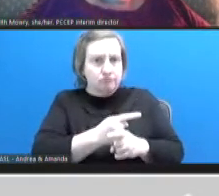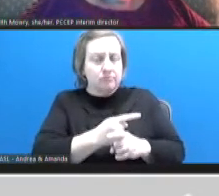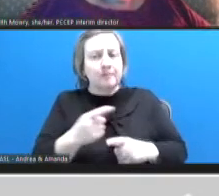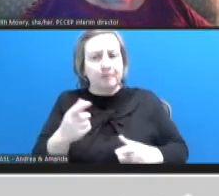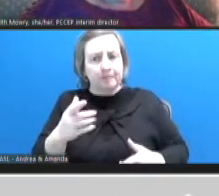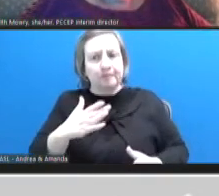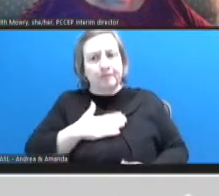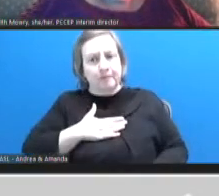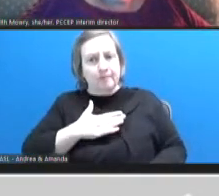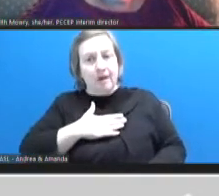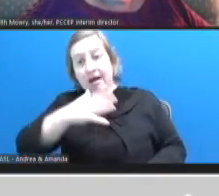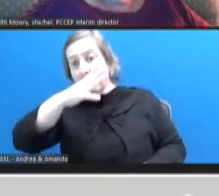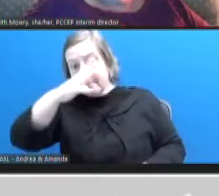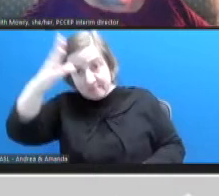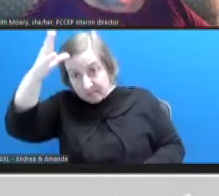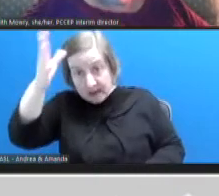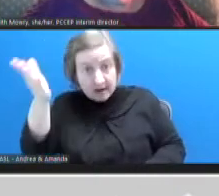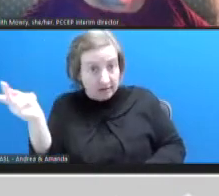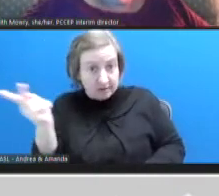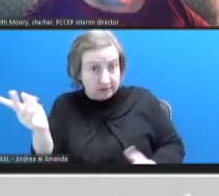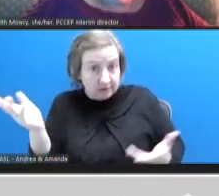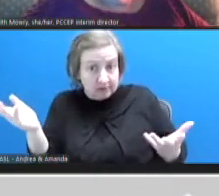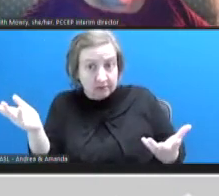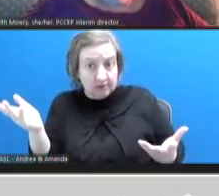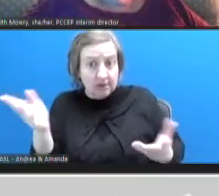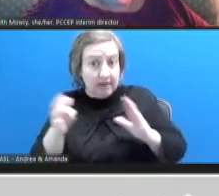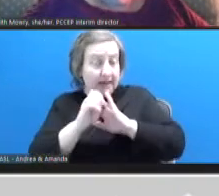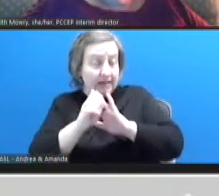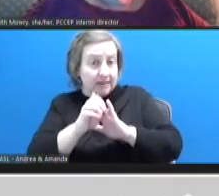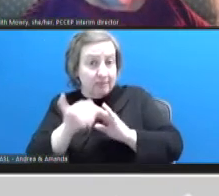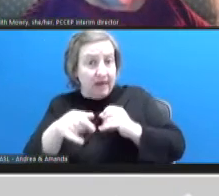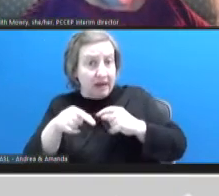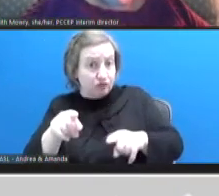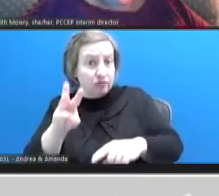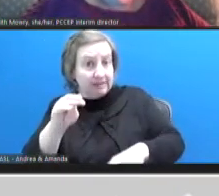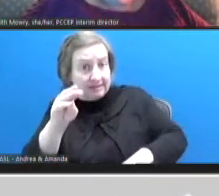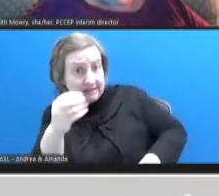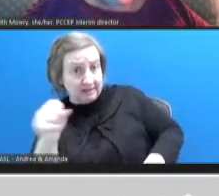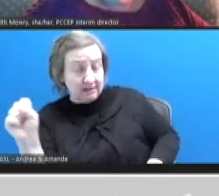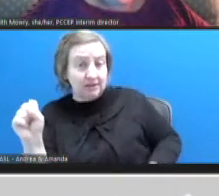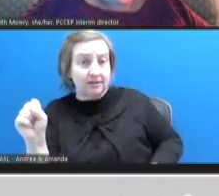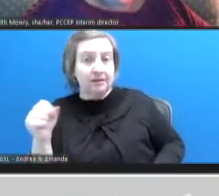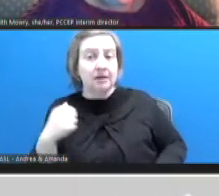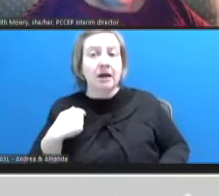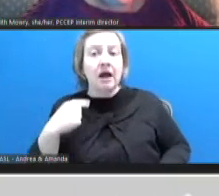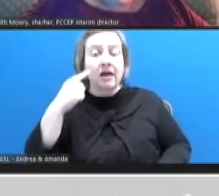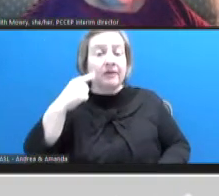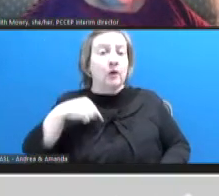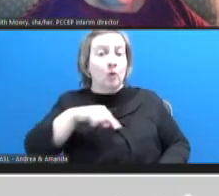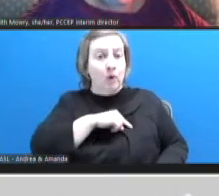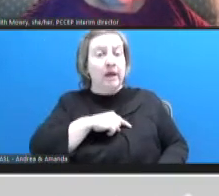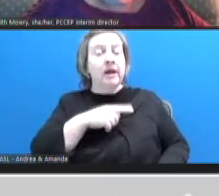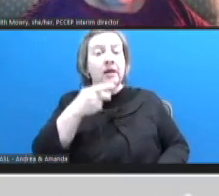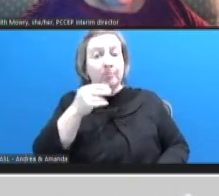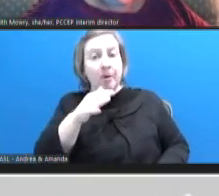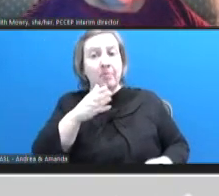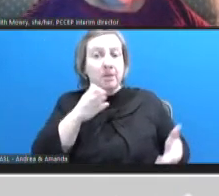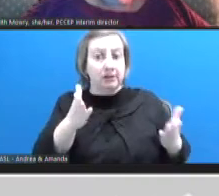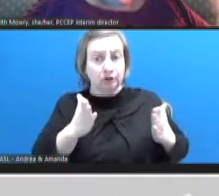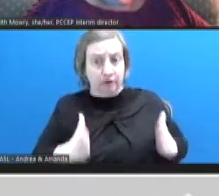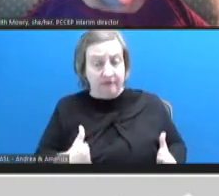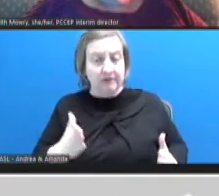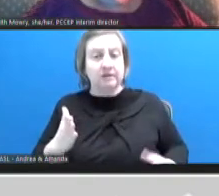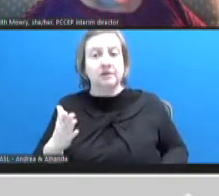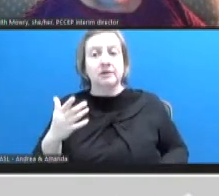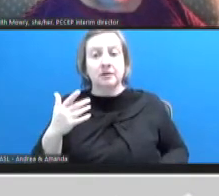my parents are, you know, examples of that during the 60s. And I think we as public servants, we support